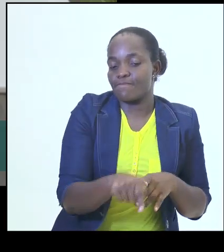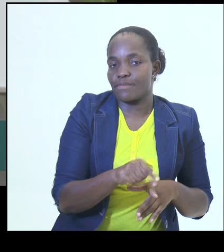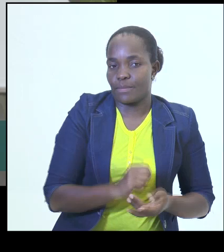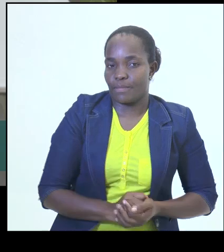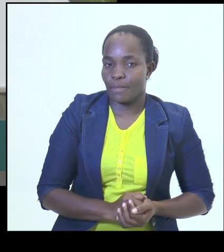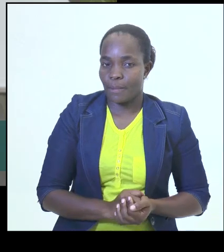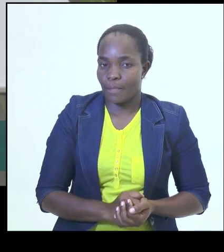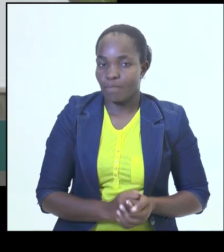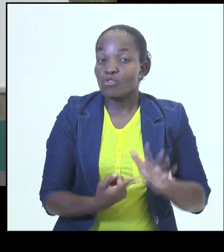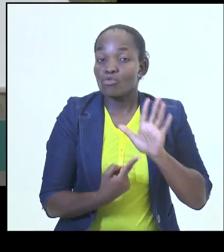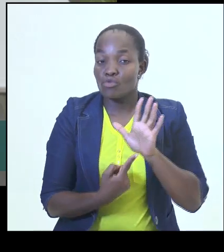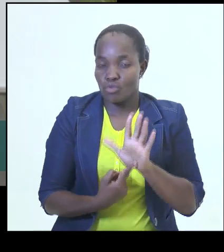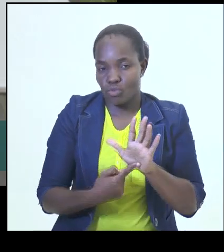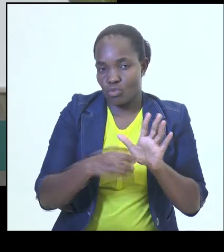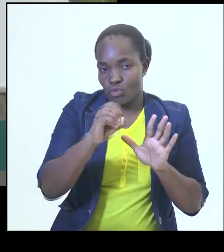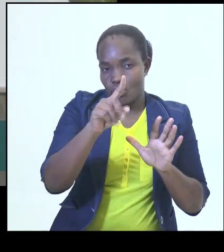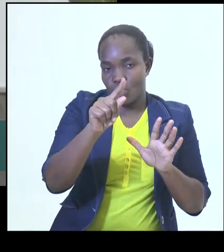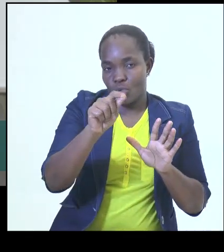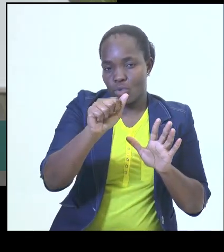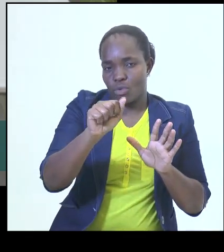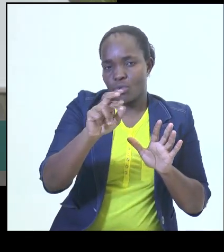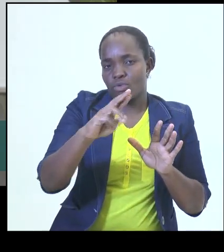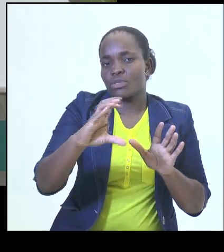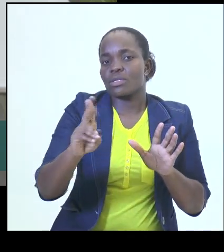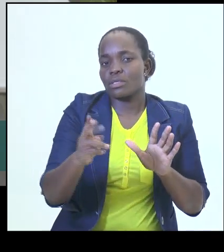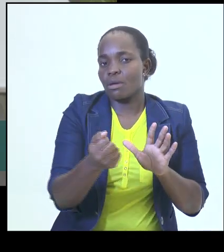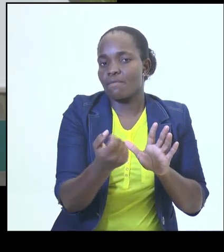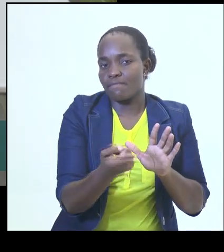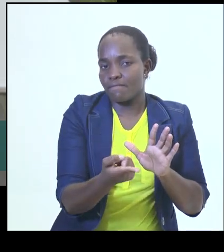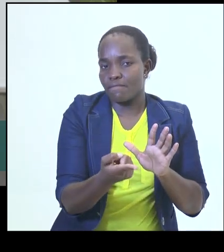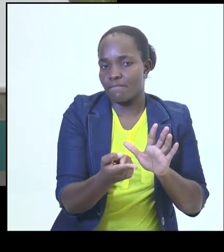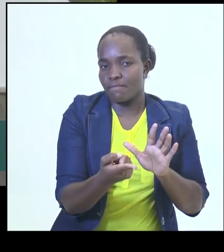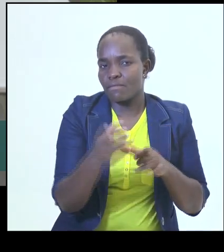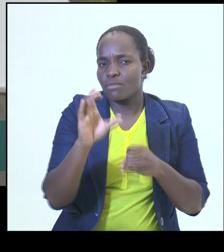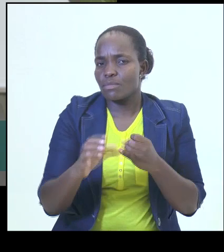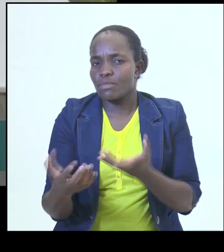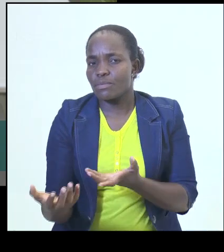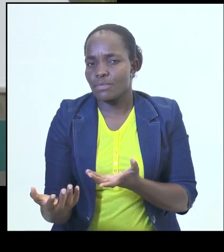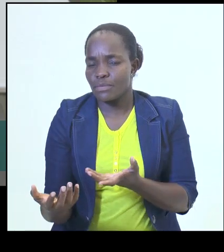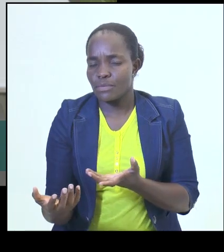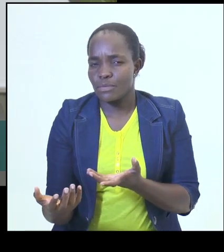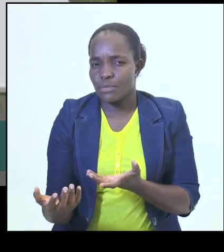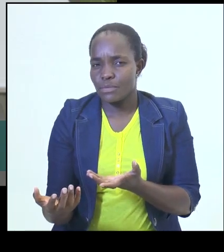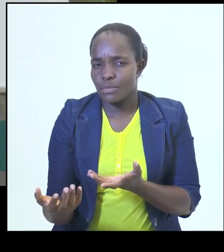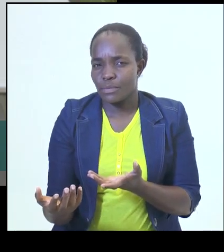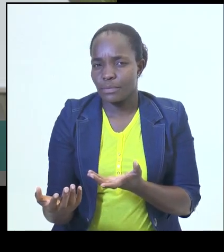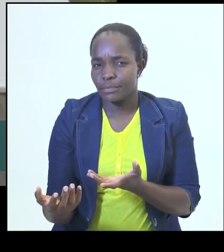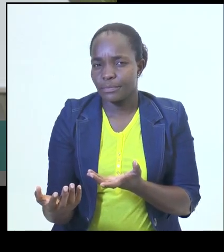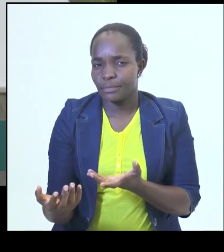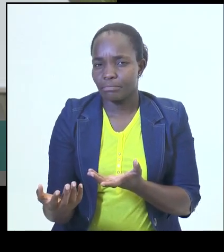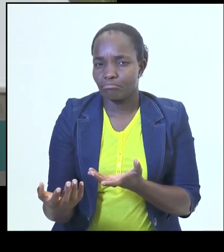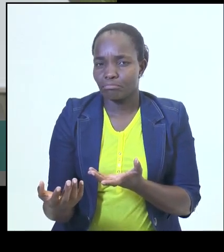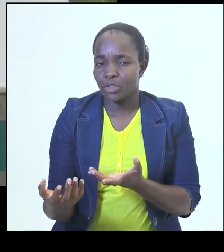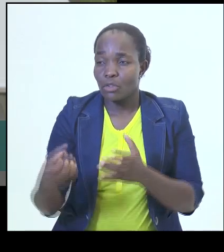starch stored in the leaves. The conclusion: Light is needed for